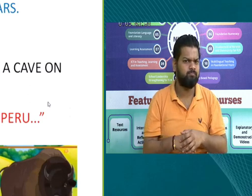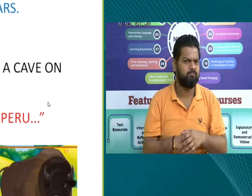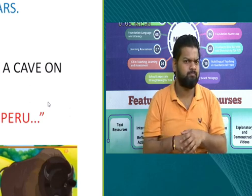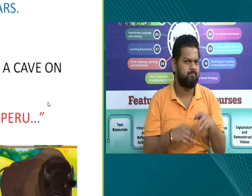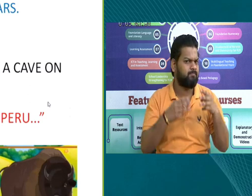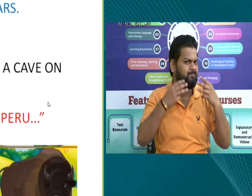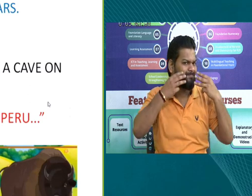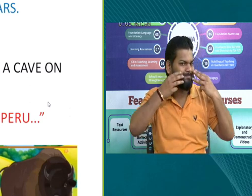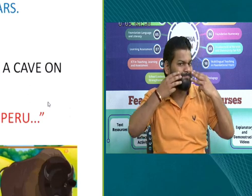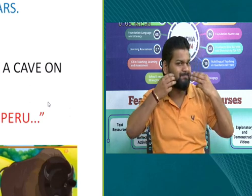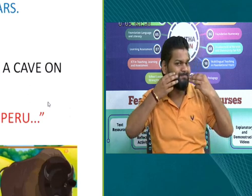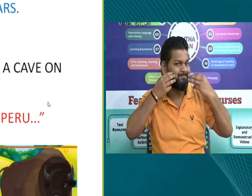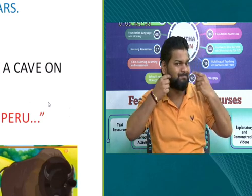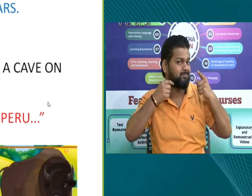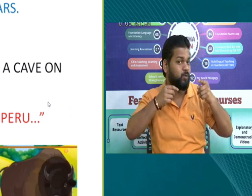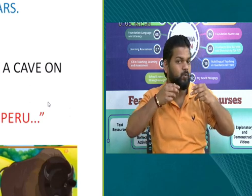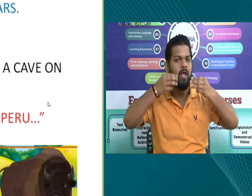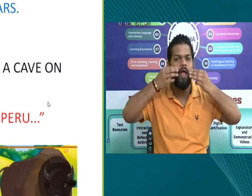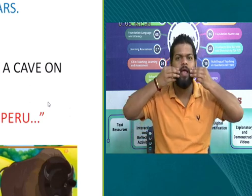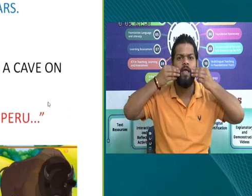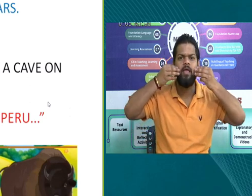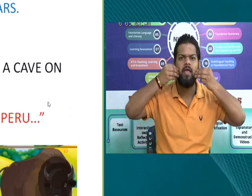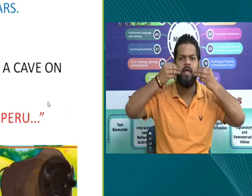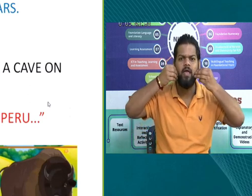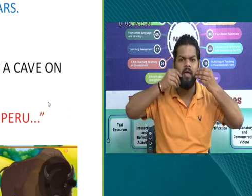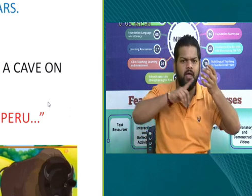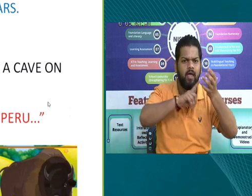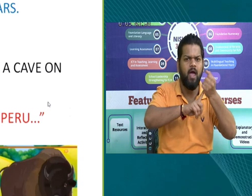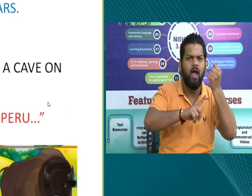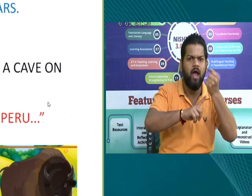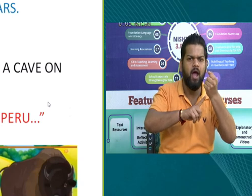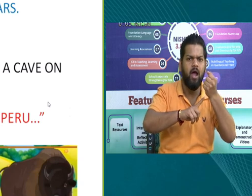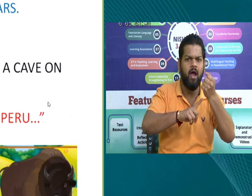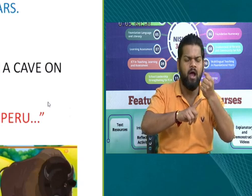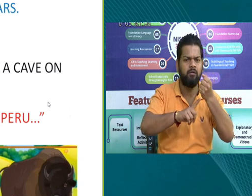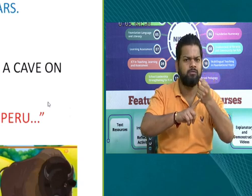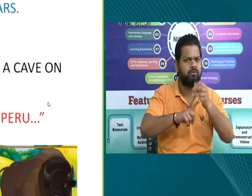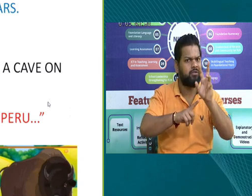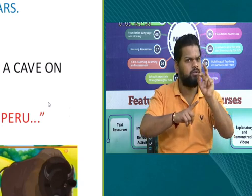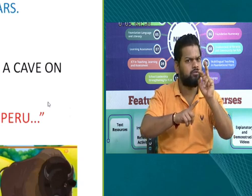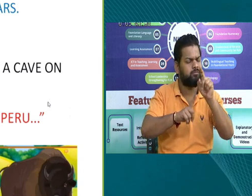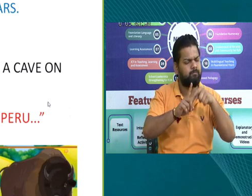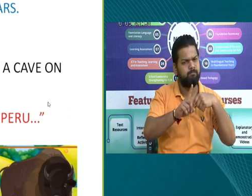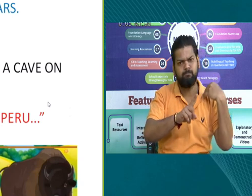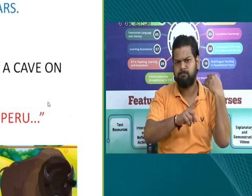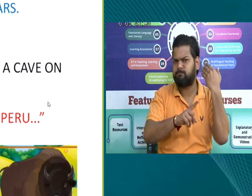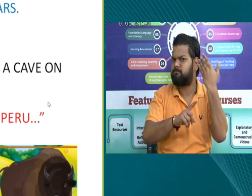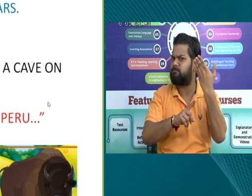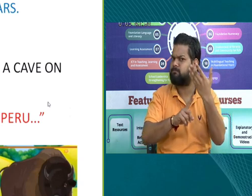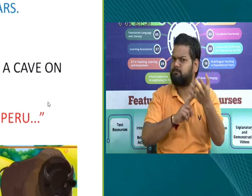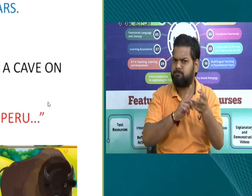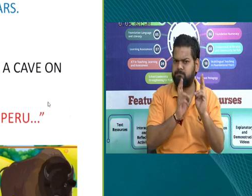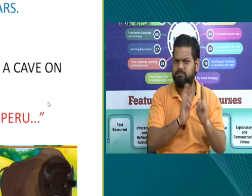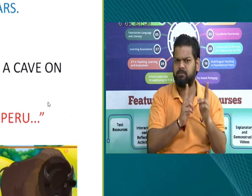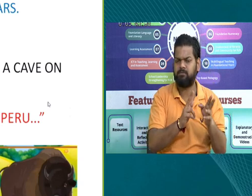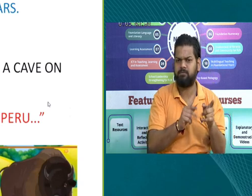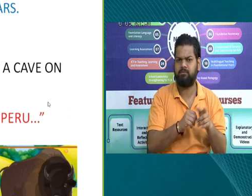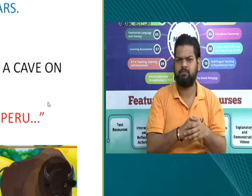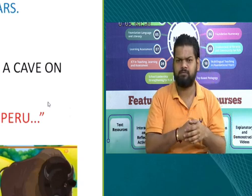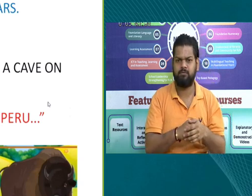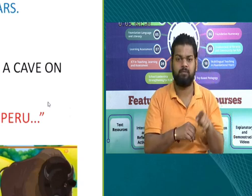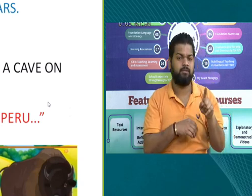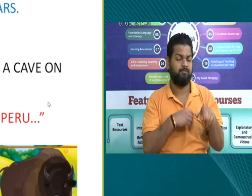cat called Crumpet, an old flea which had lived on crumpets for